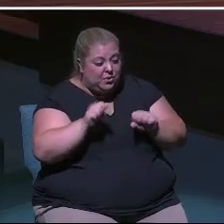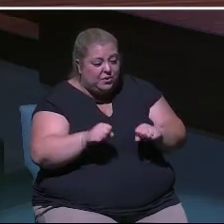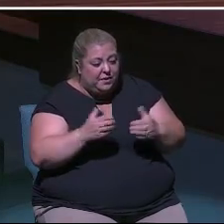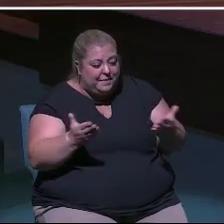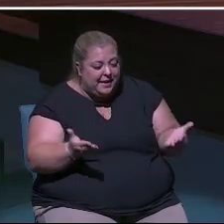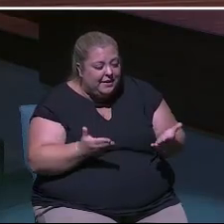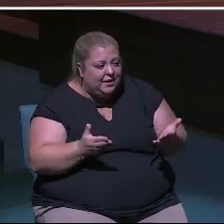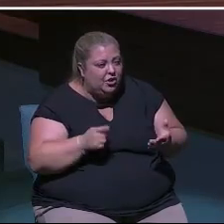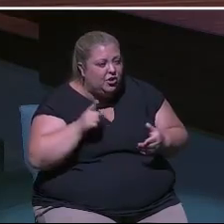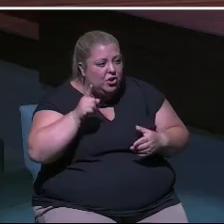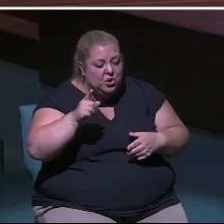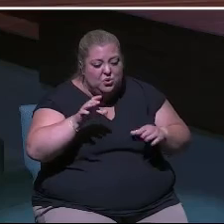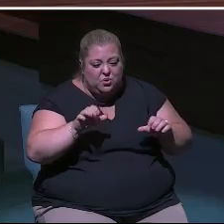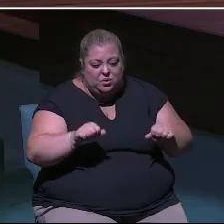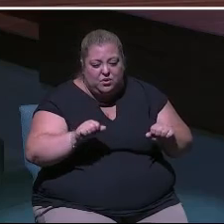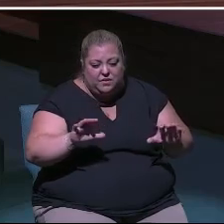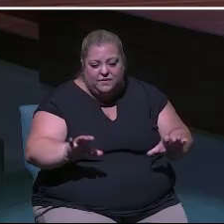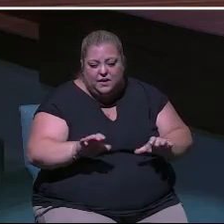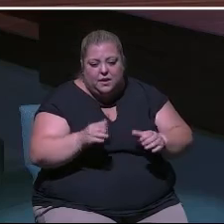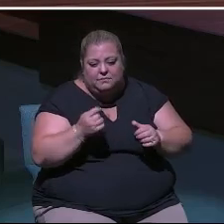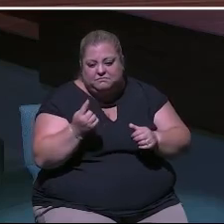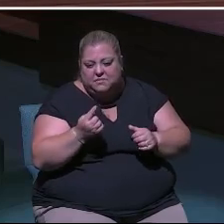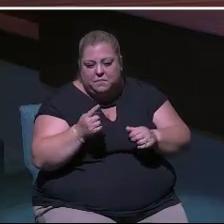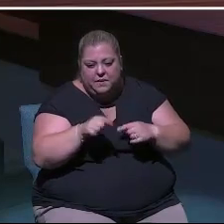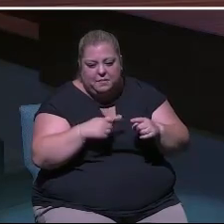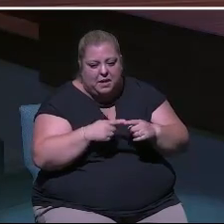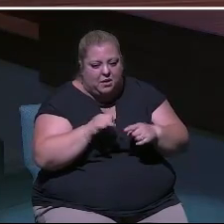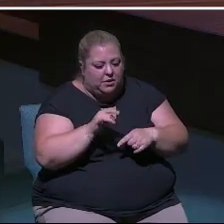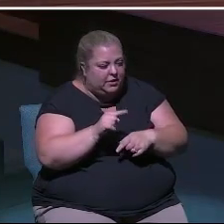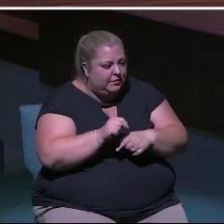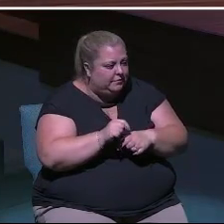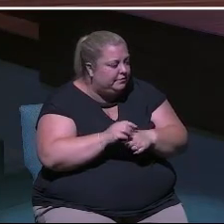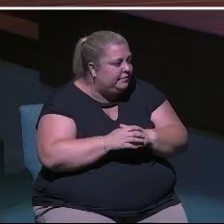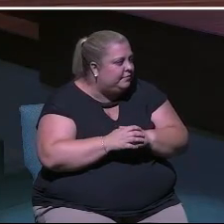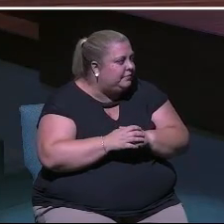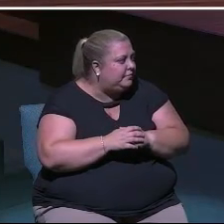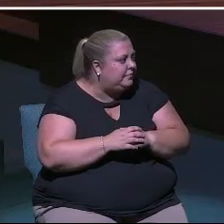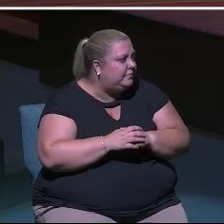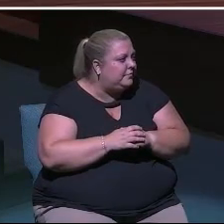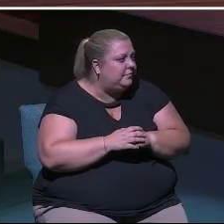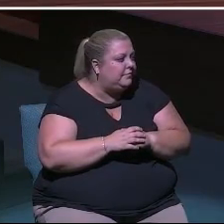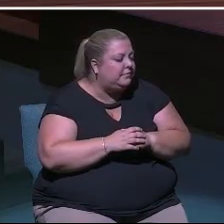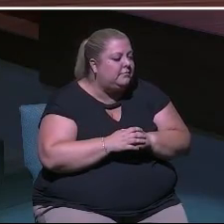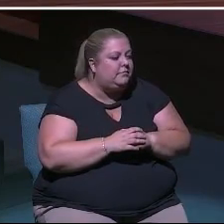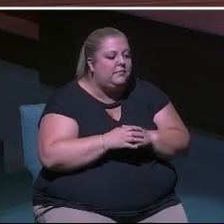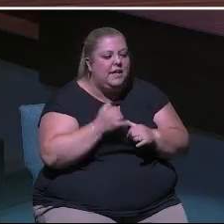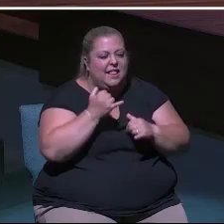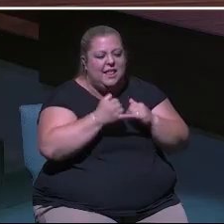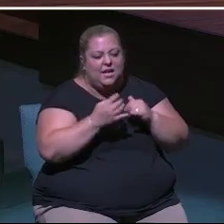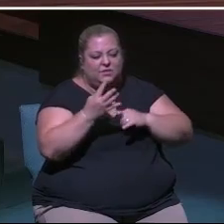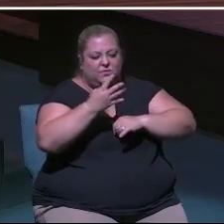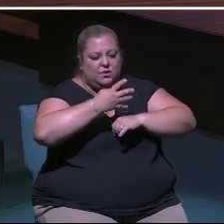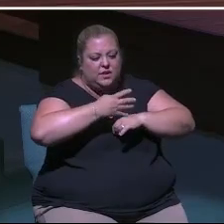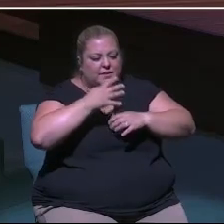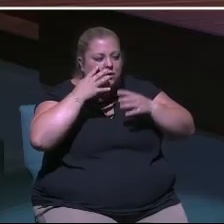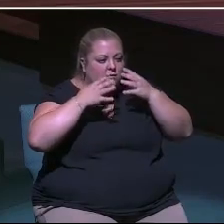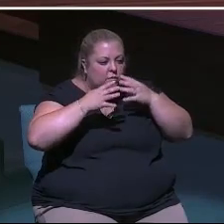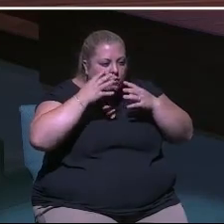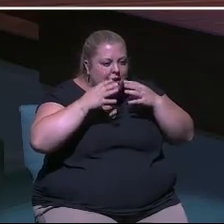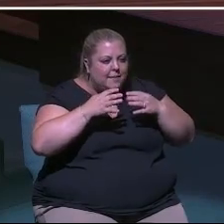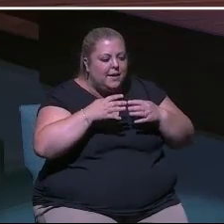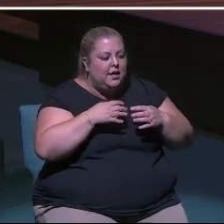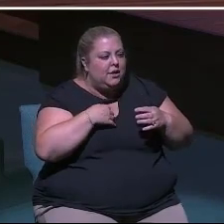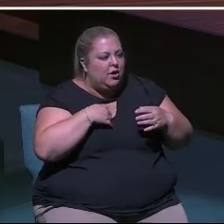You could have done something about this. The last 4 days of weeping and crying and watching our brother take his last